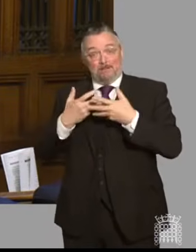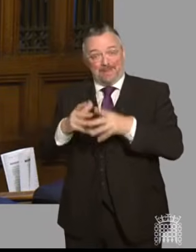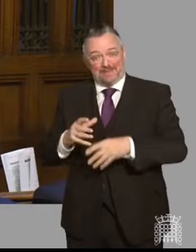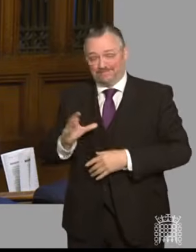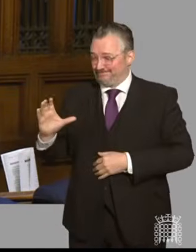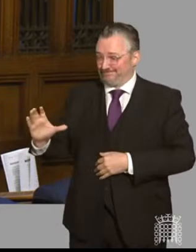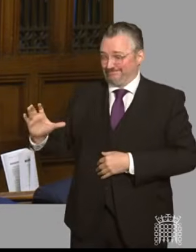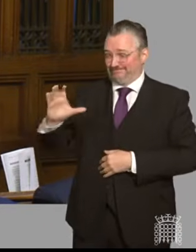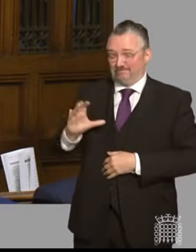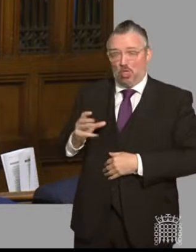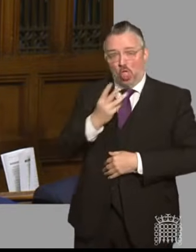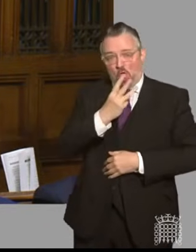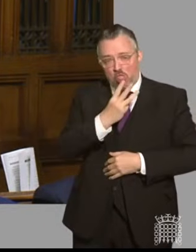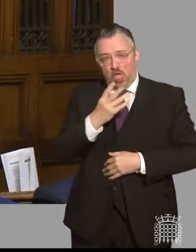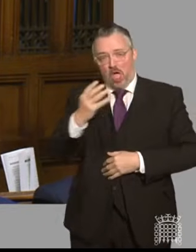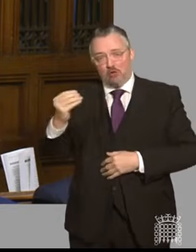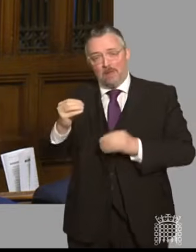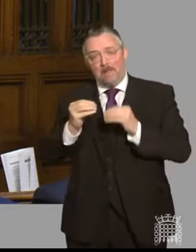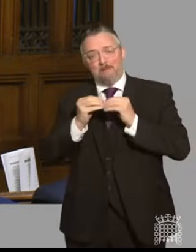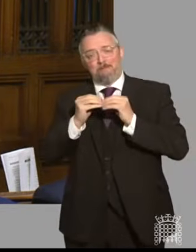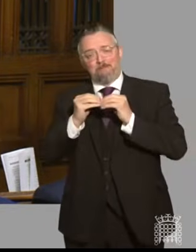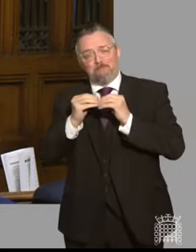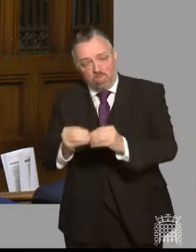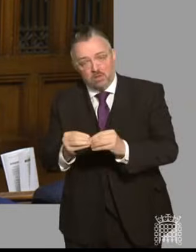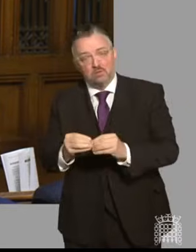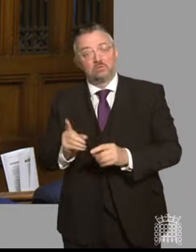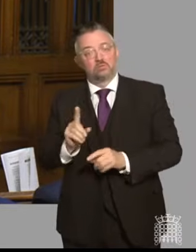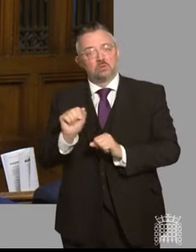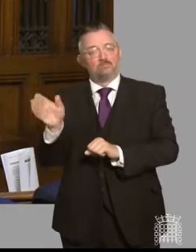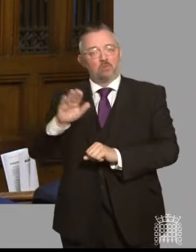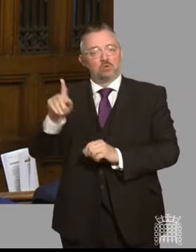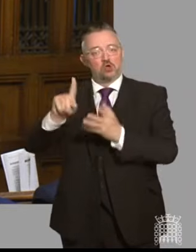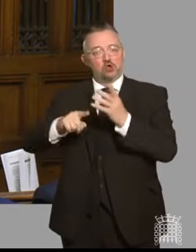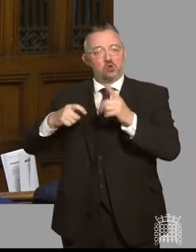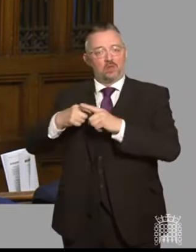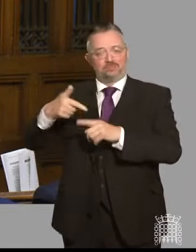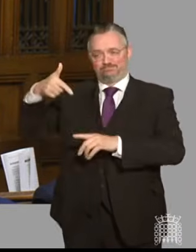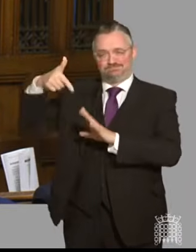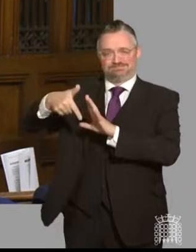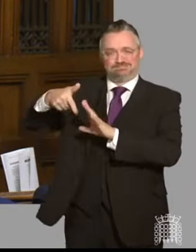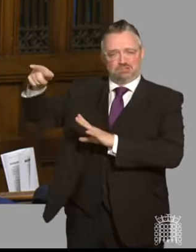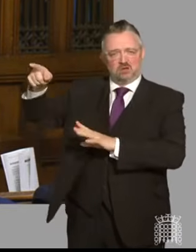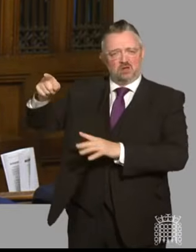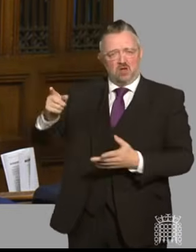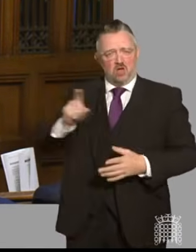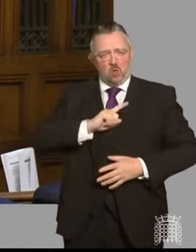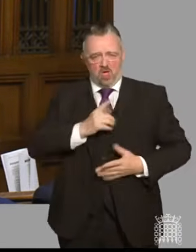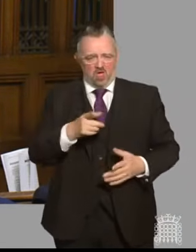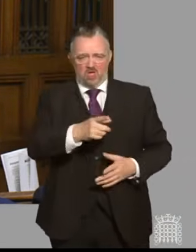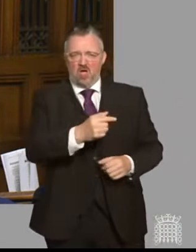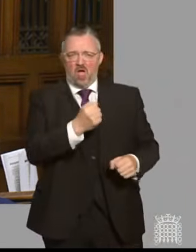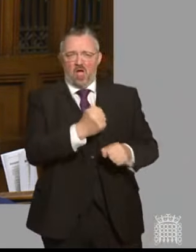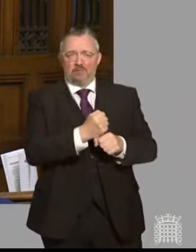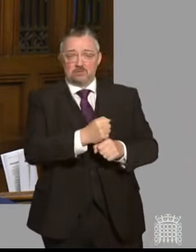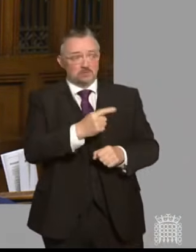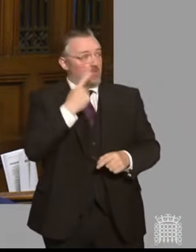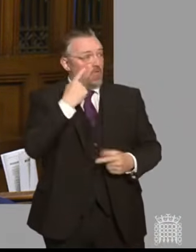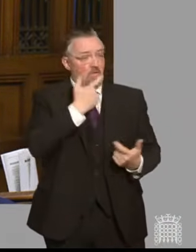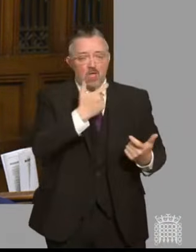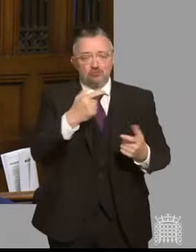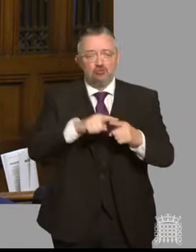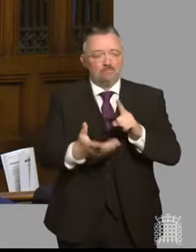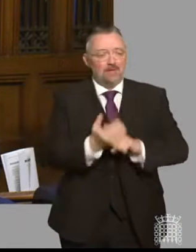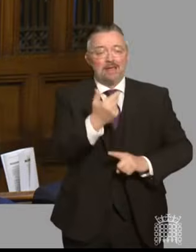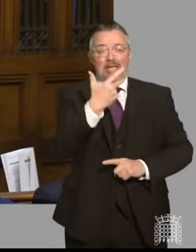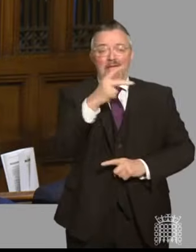and gas. So why can't the UK government find £80 million to secure Grangemouth's future